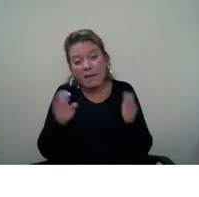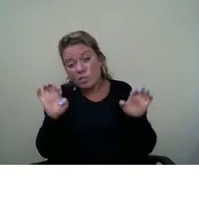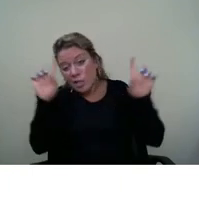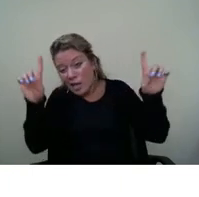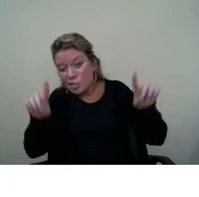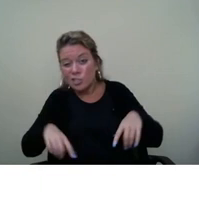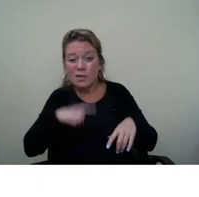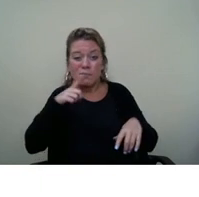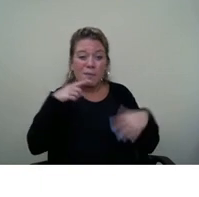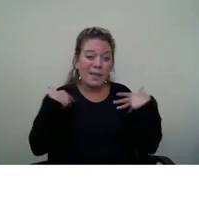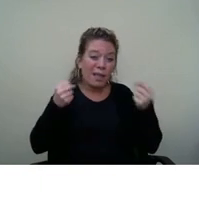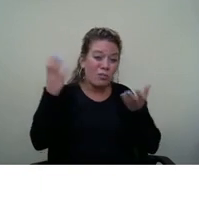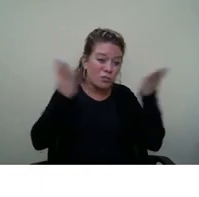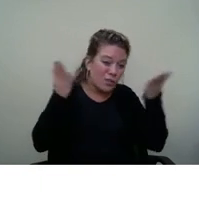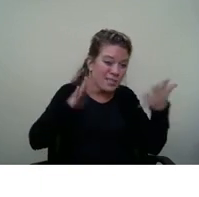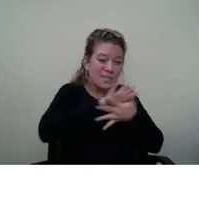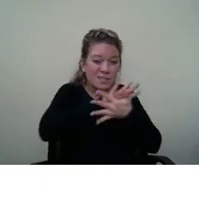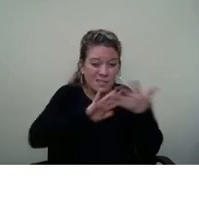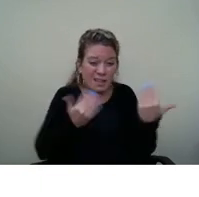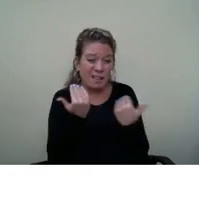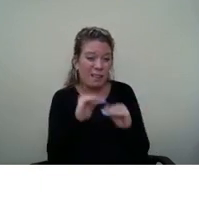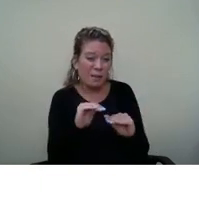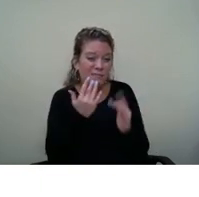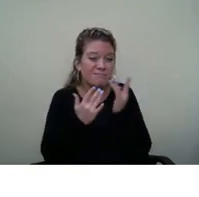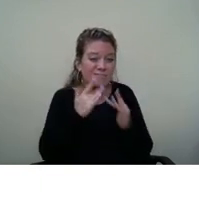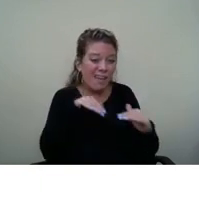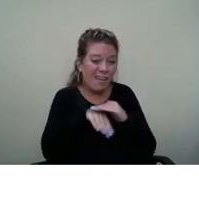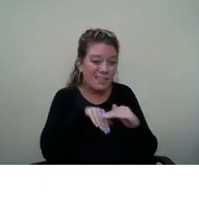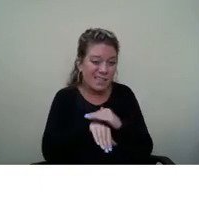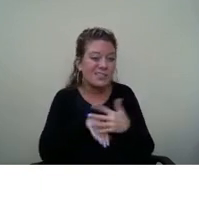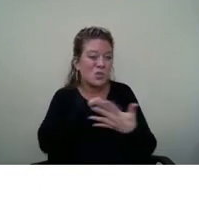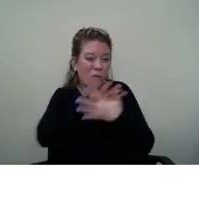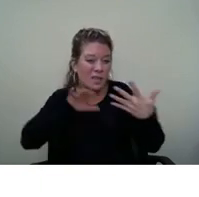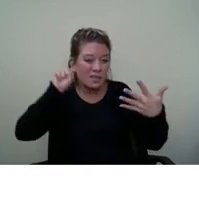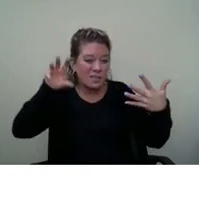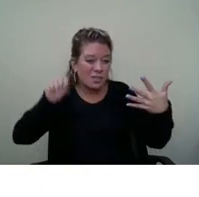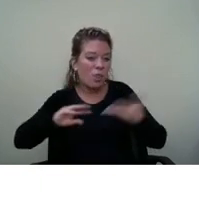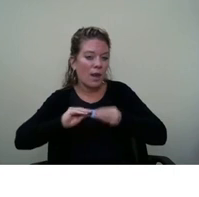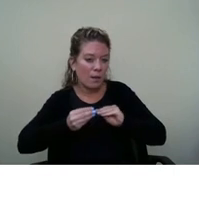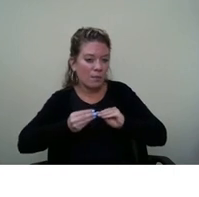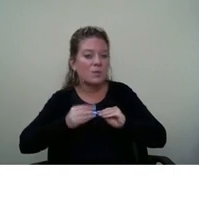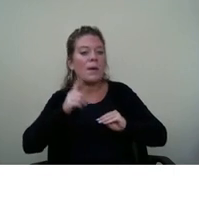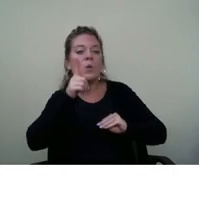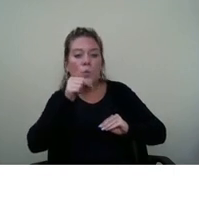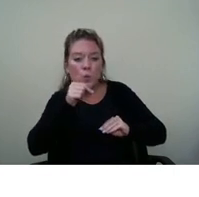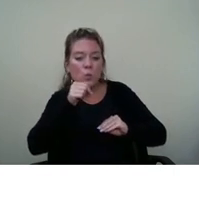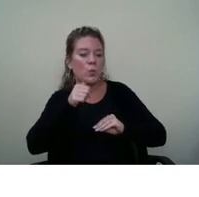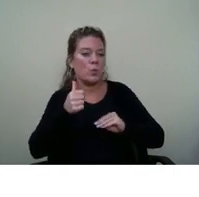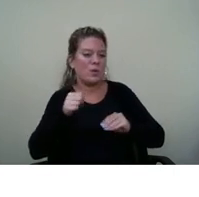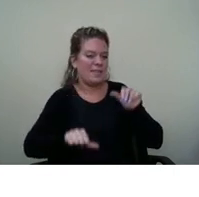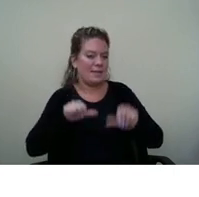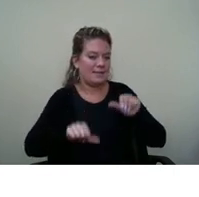education, public health services, etc. These are kind of the hard numbers about who is vaccine hesitant. Here